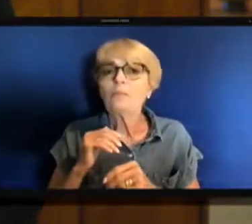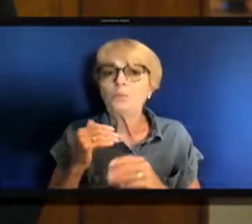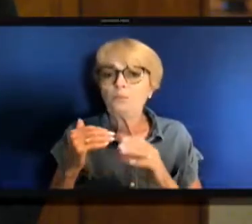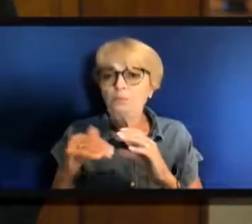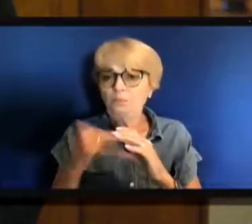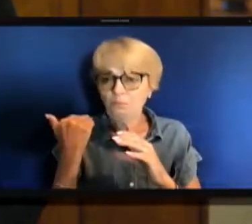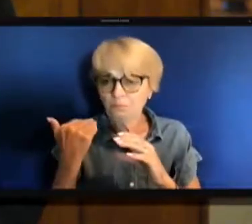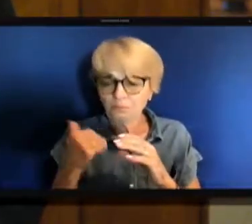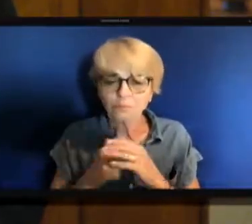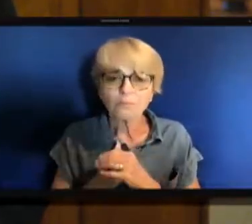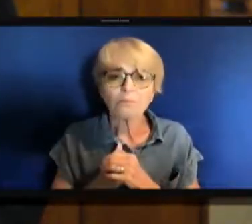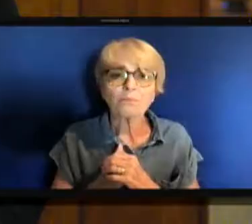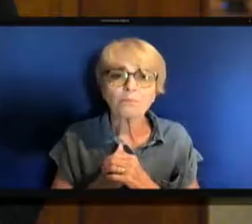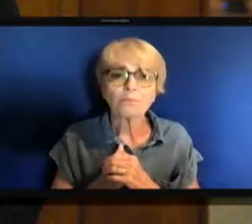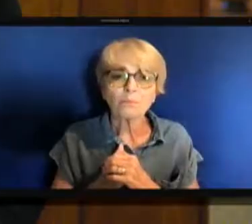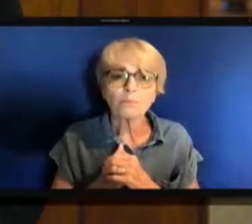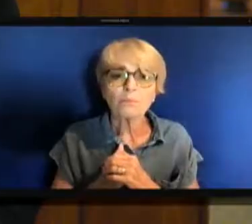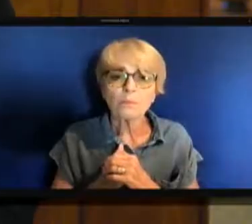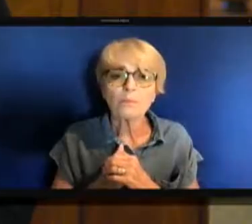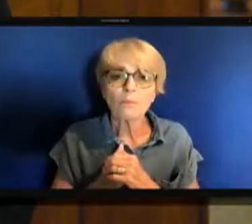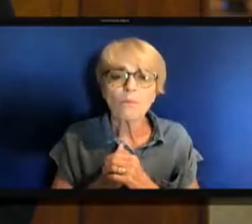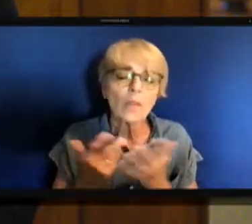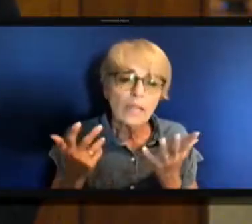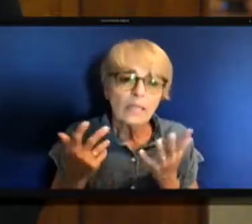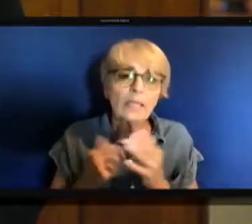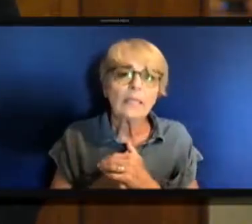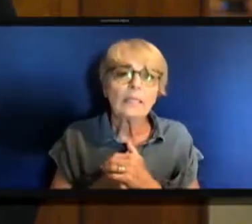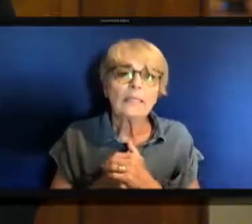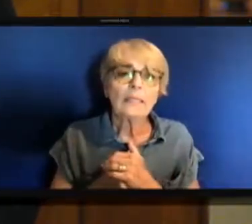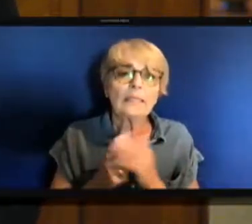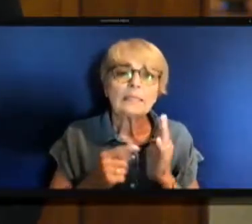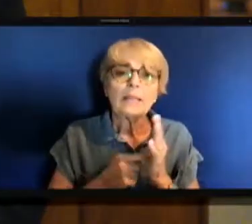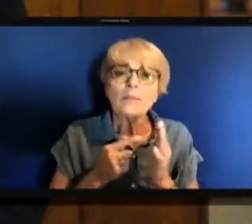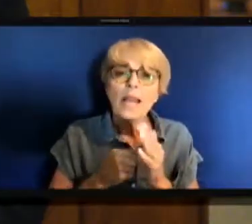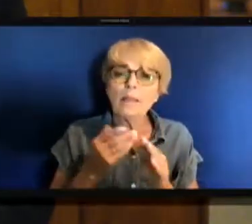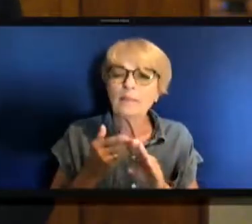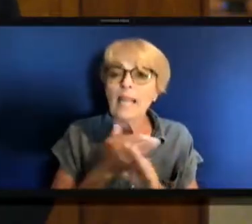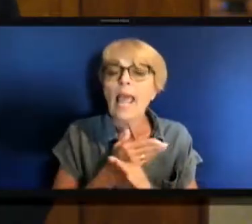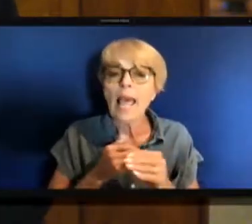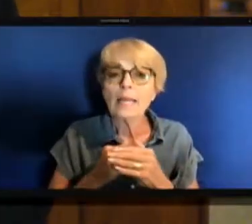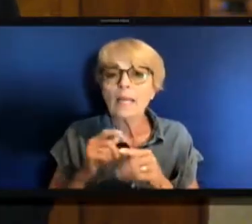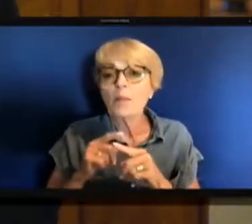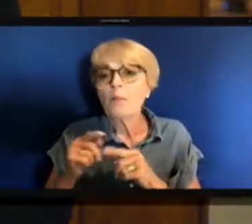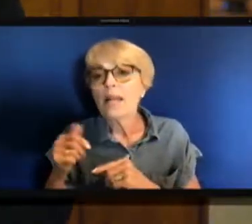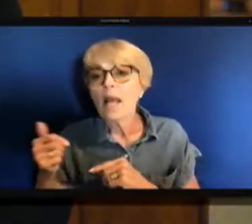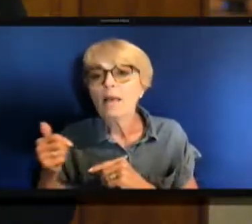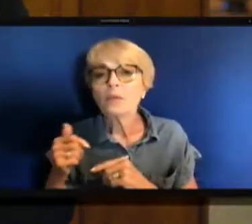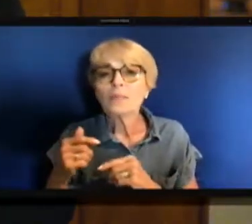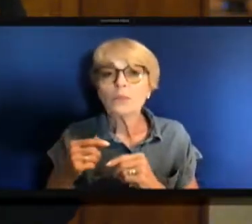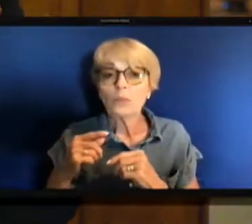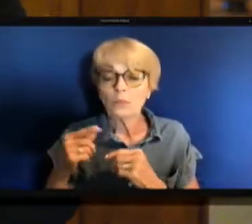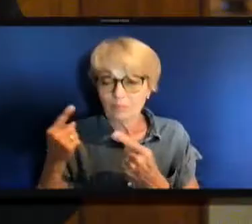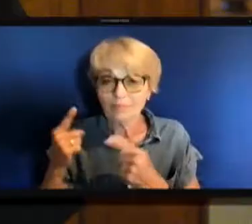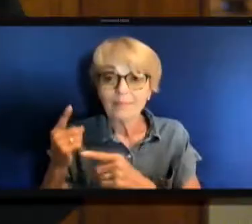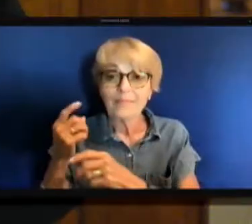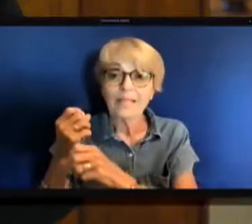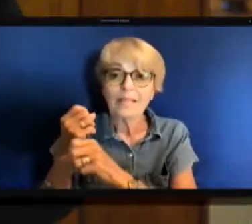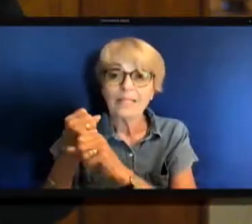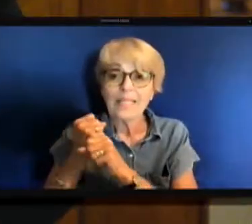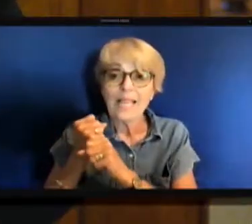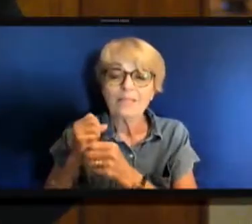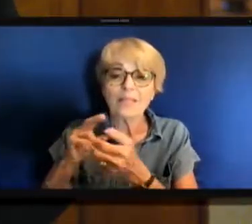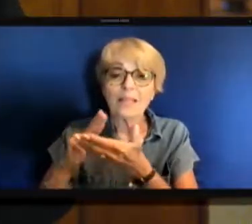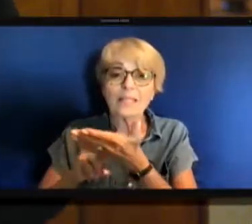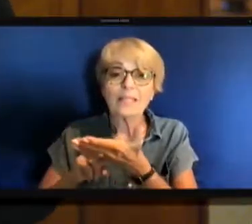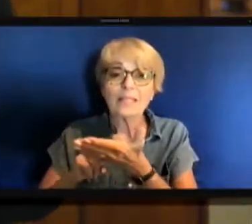me. Well, sometimes they're ahead of time, but others I have to, once I have the contract, it's like, why, I need